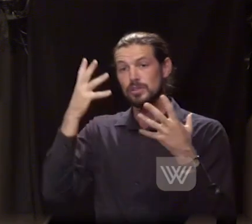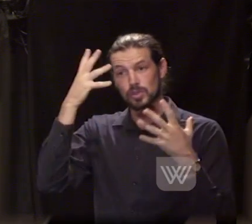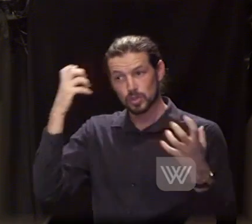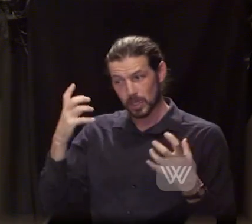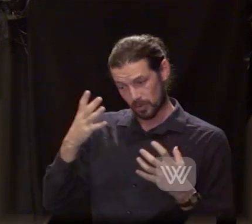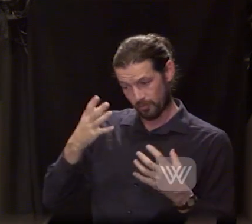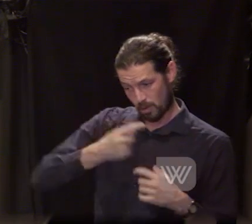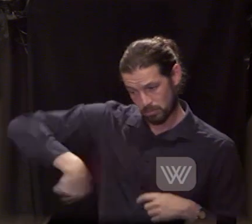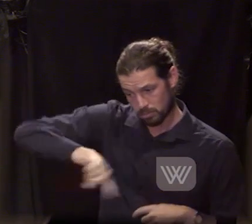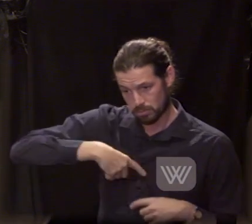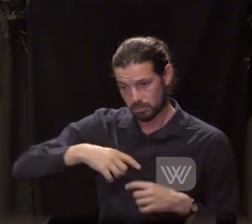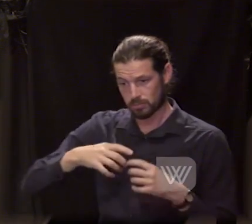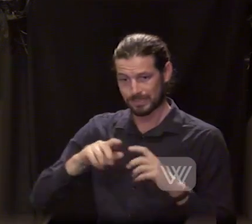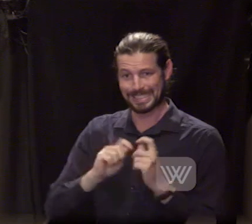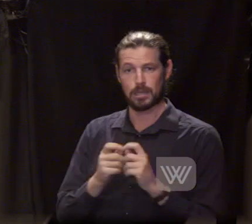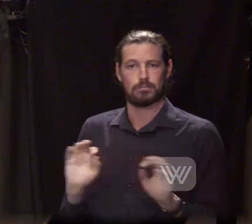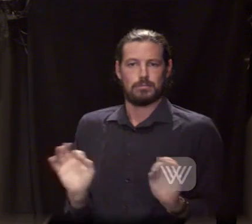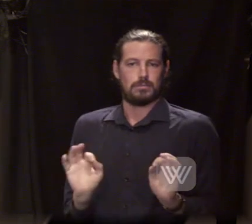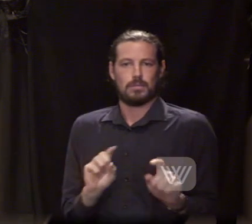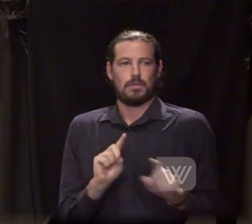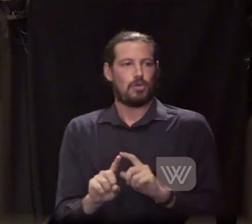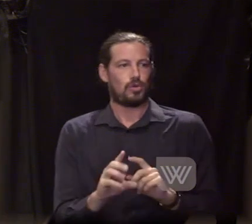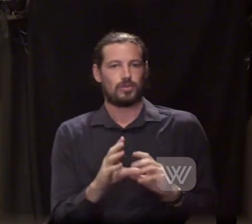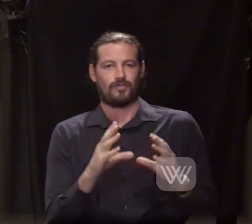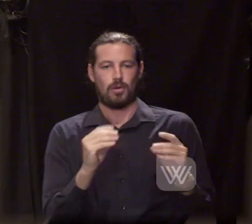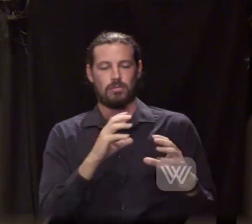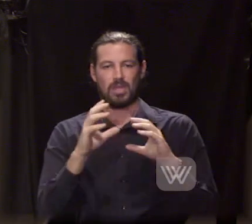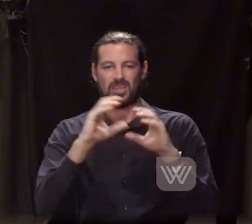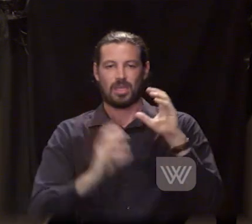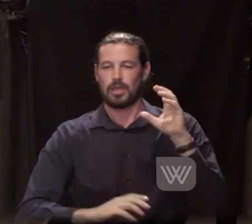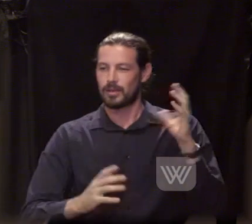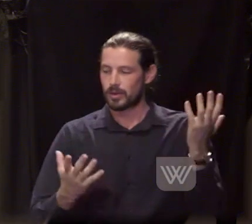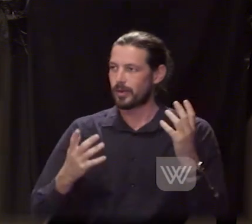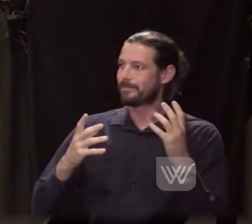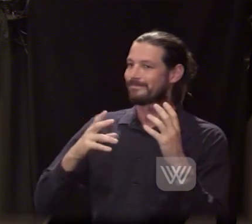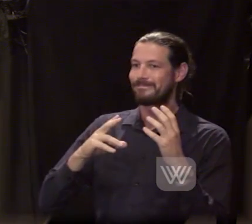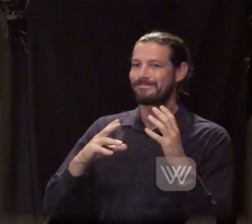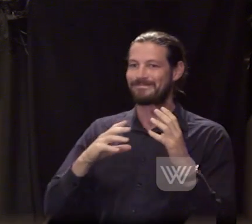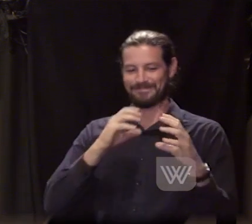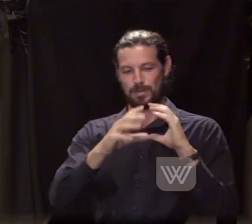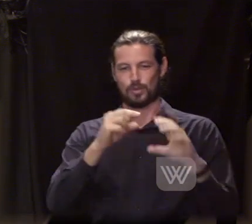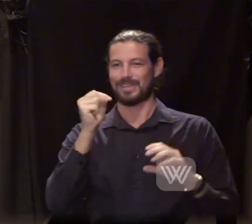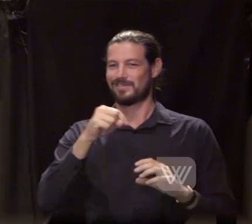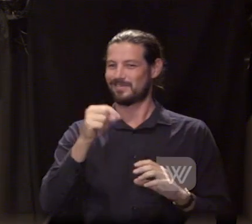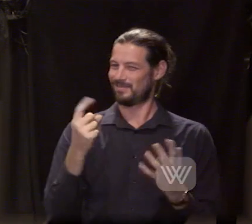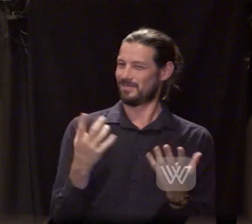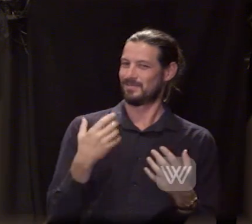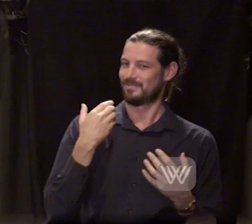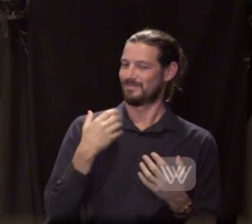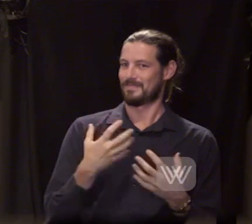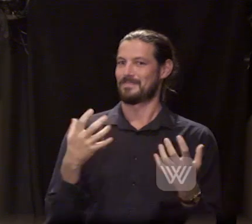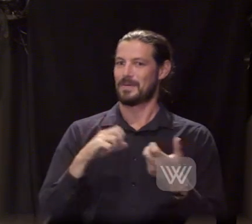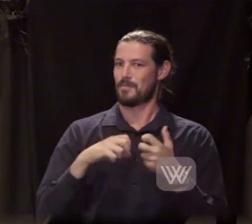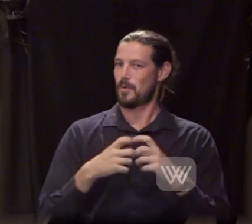that we were there with. A lot of it came from communication. And I mean, every disagreement always comes from communication, right?